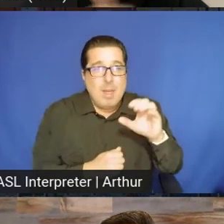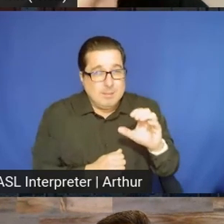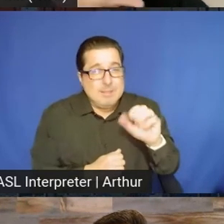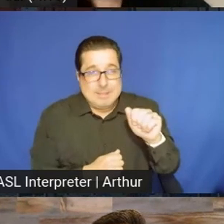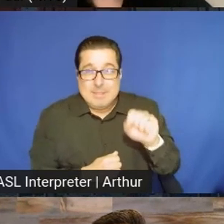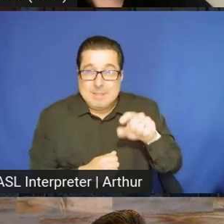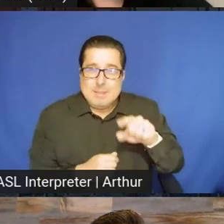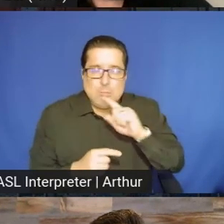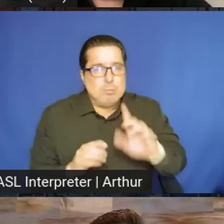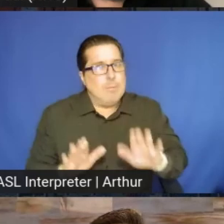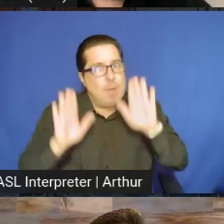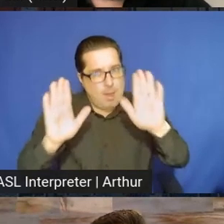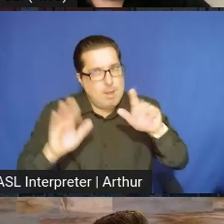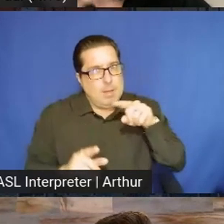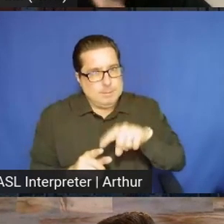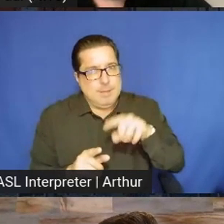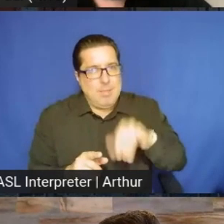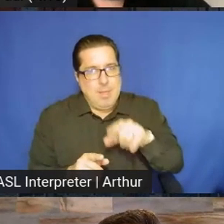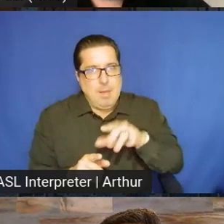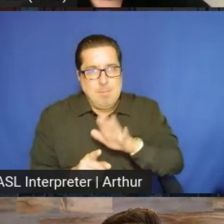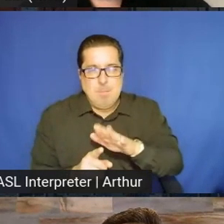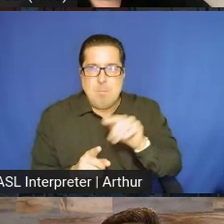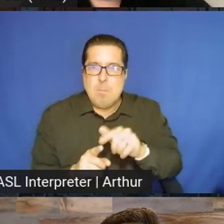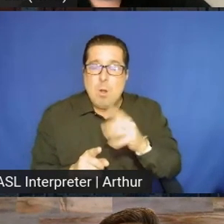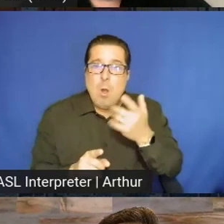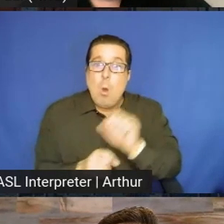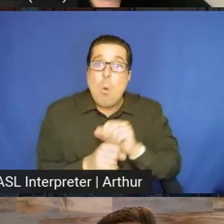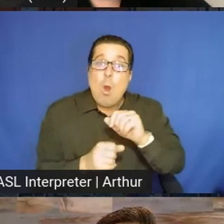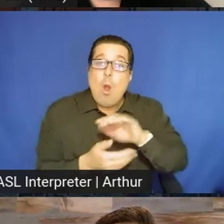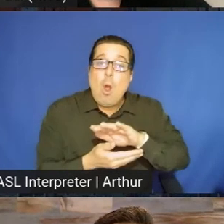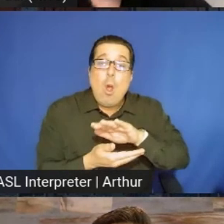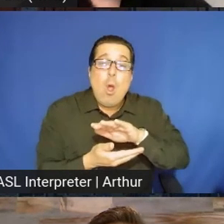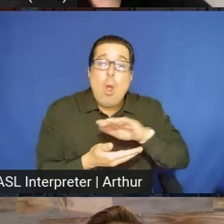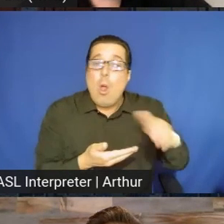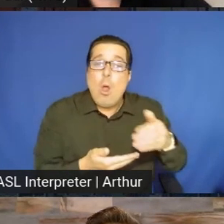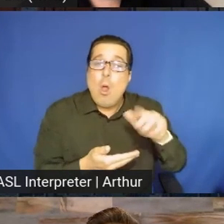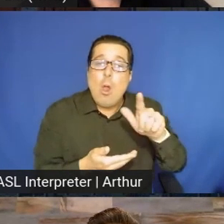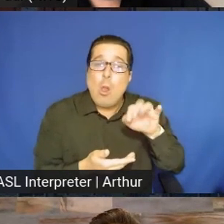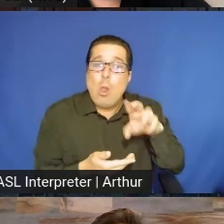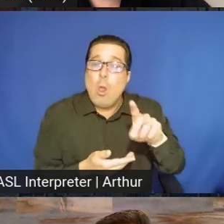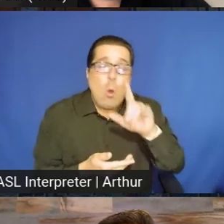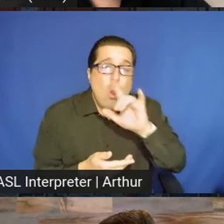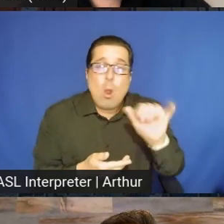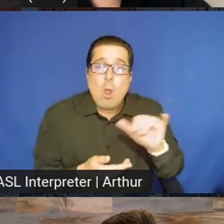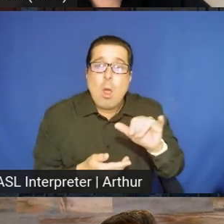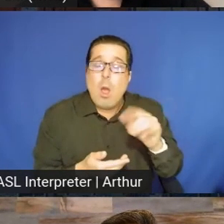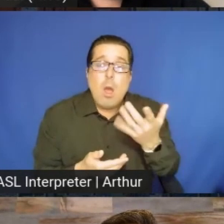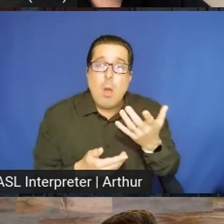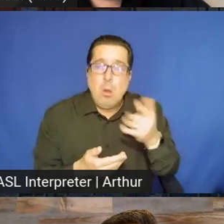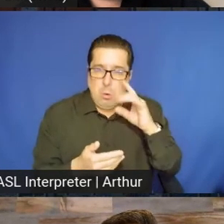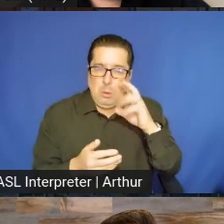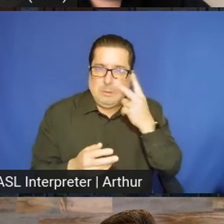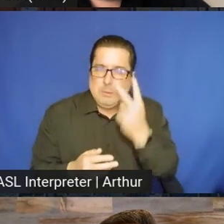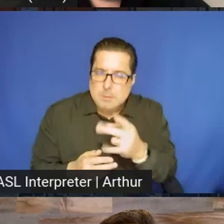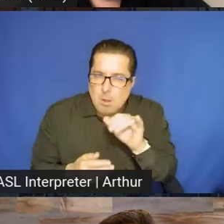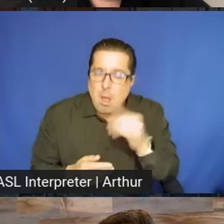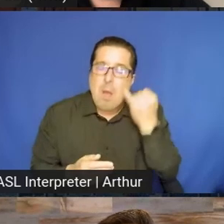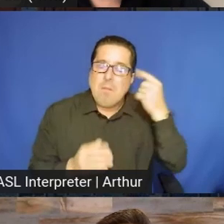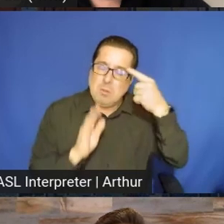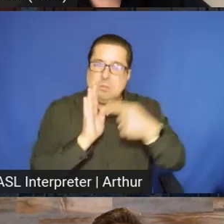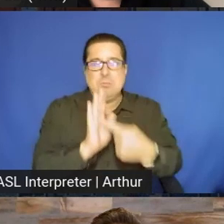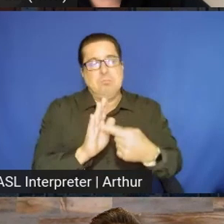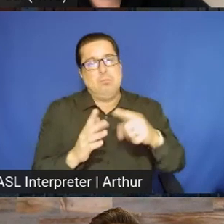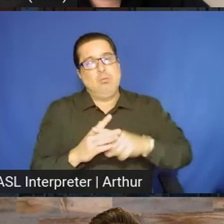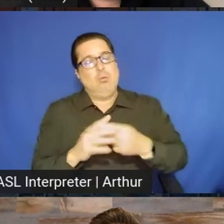fantastic. So we're going to walk through kind of the workflow of what you see happening in workloads. So first we'll start off with, let's say you have a workload and